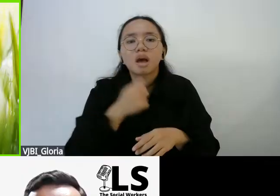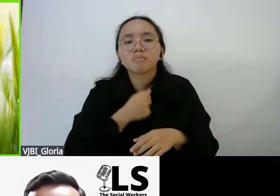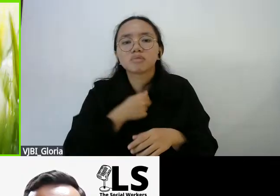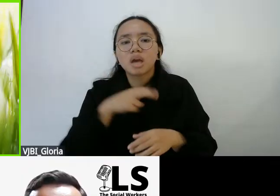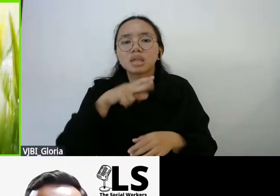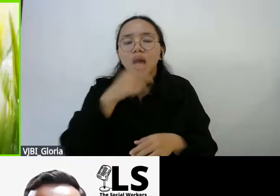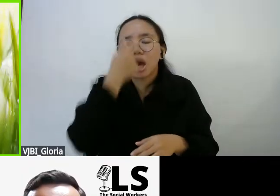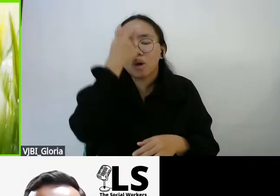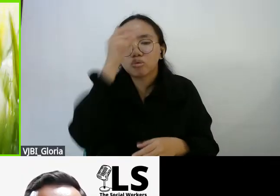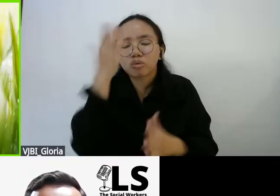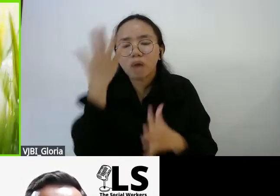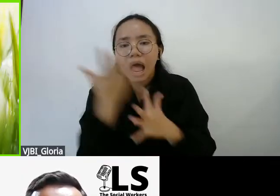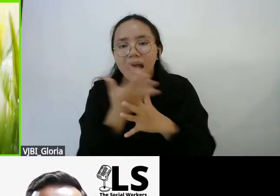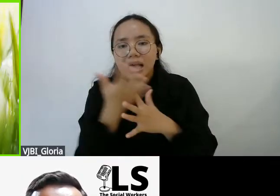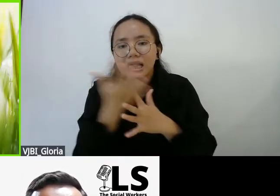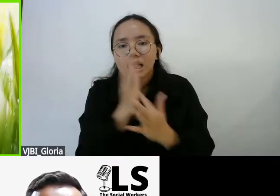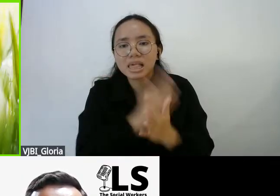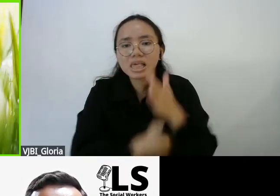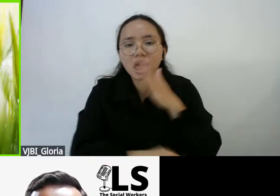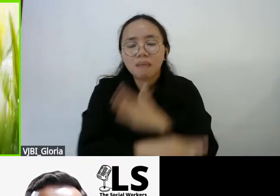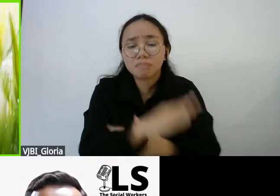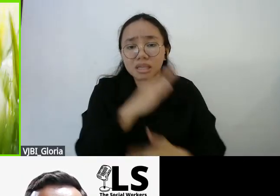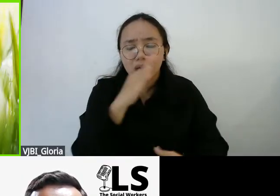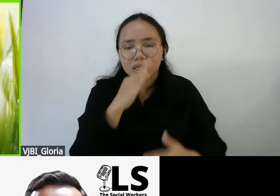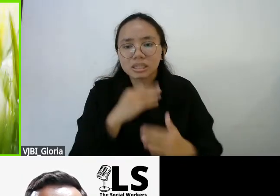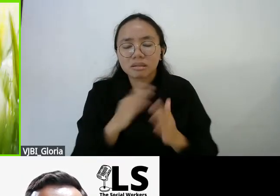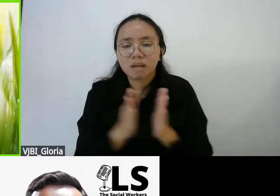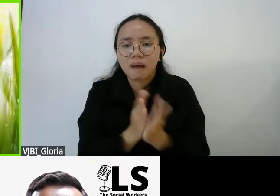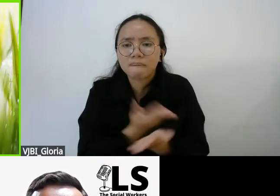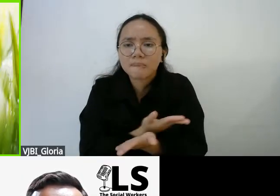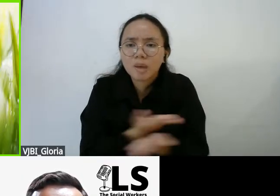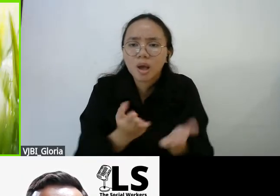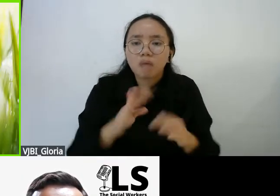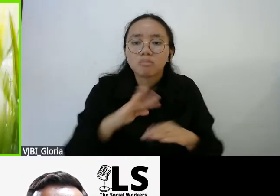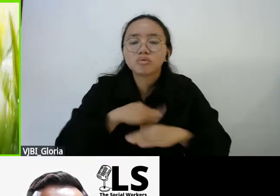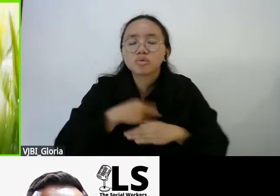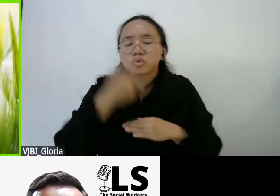went up the stairs holding my hands first so I could get up and down.